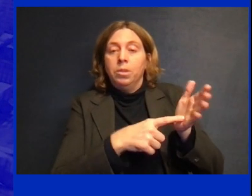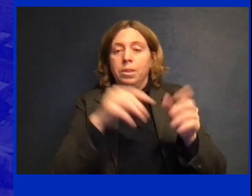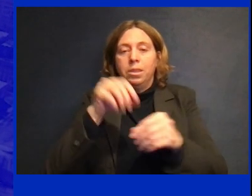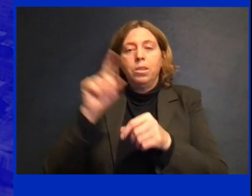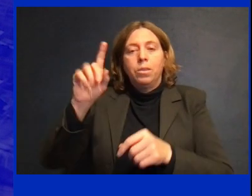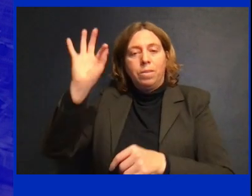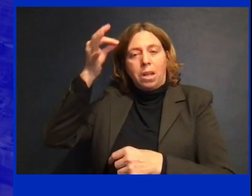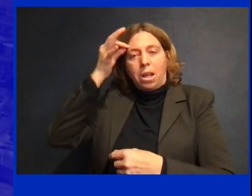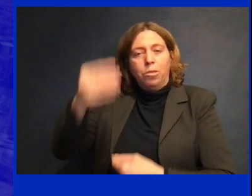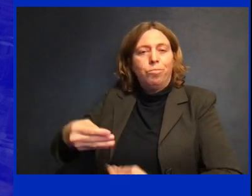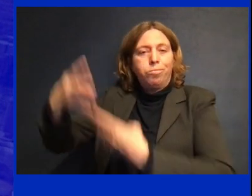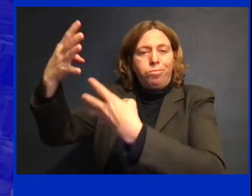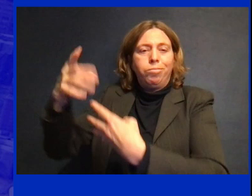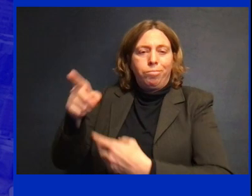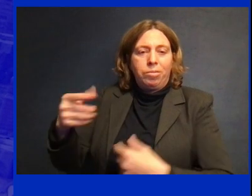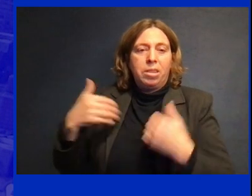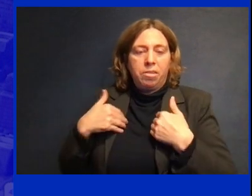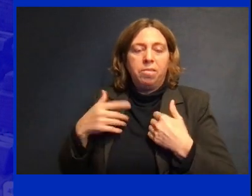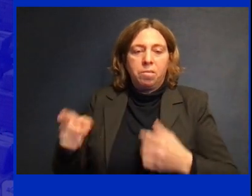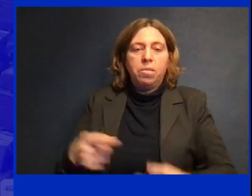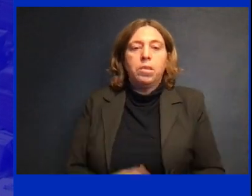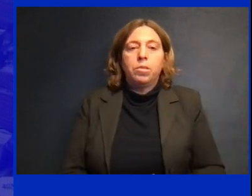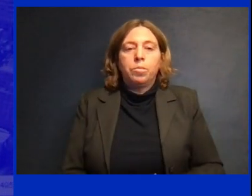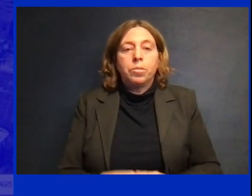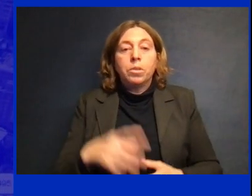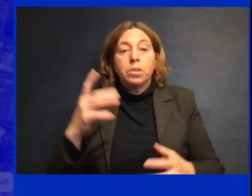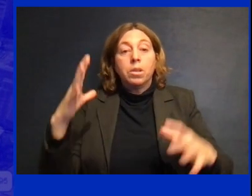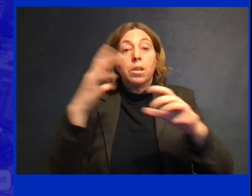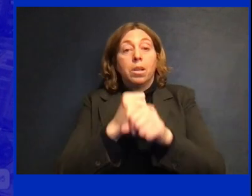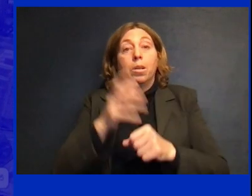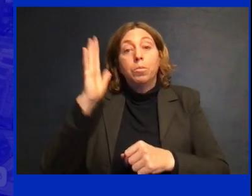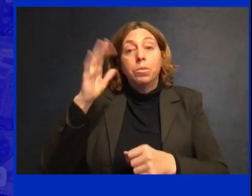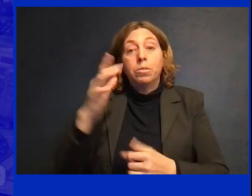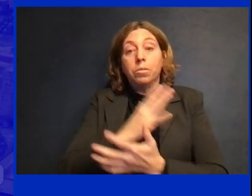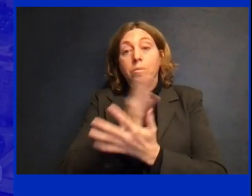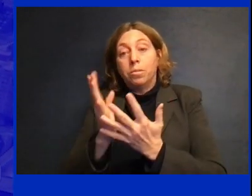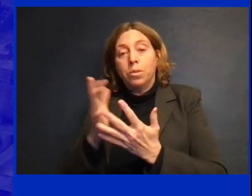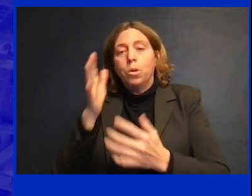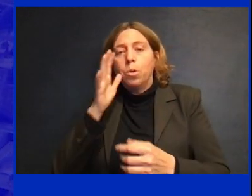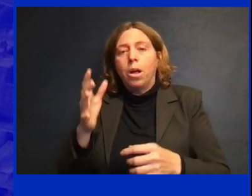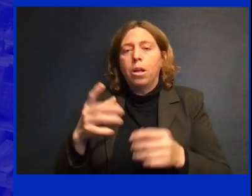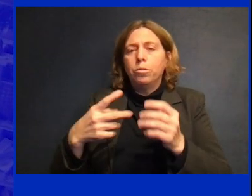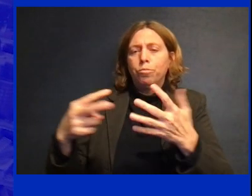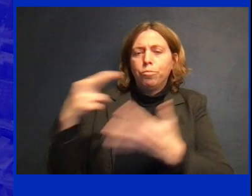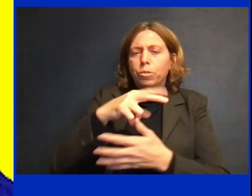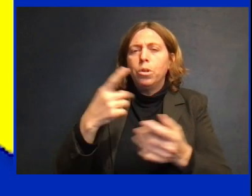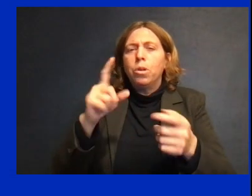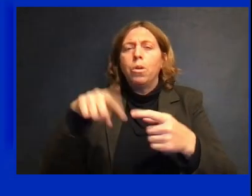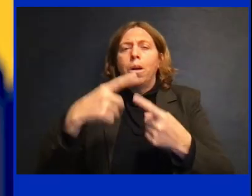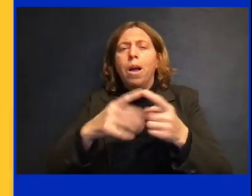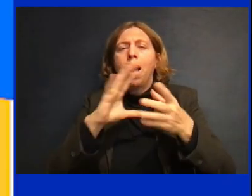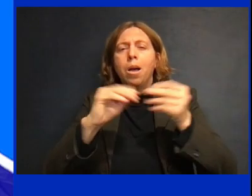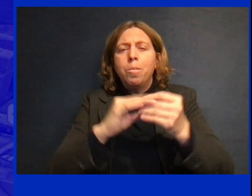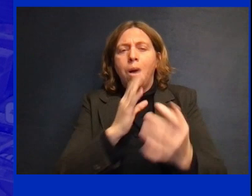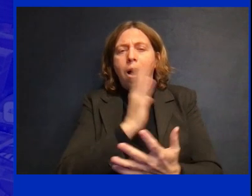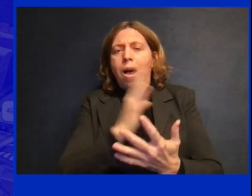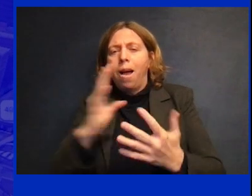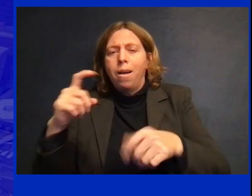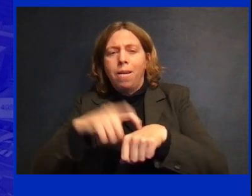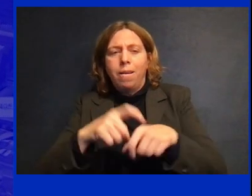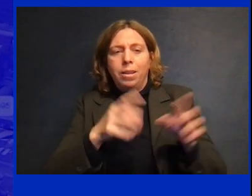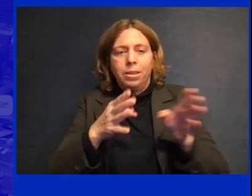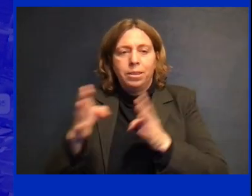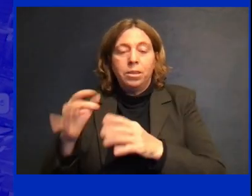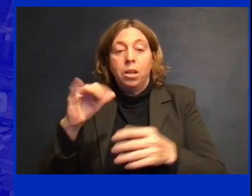Register. At the conclusion of this presentation, we will review the comment period, all comments submitted during